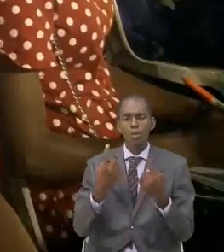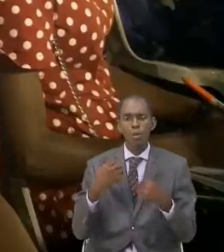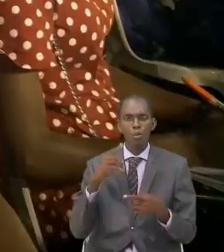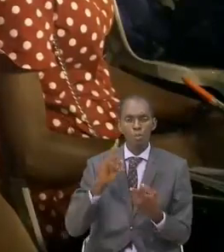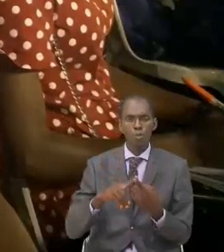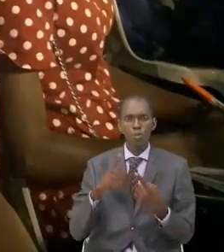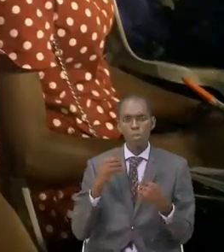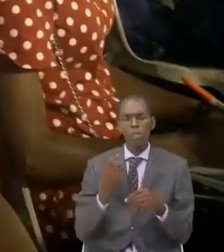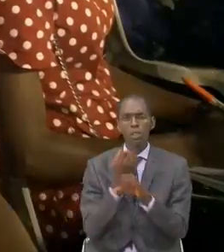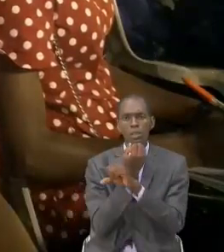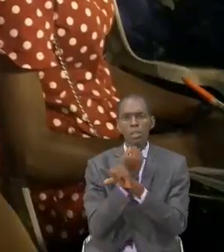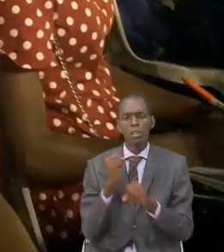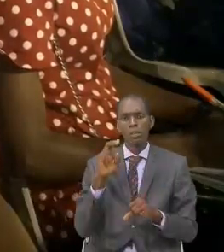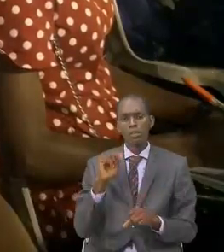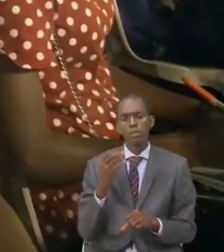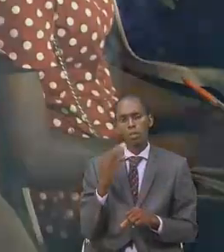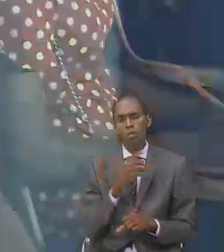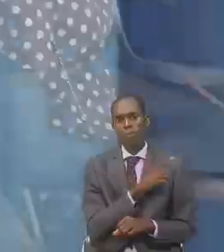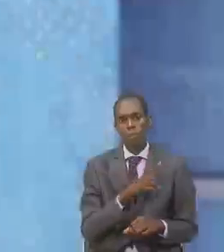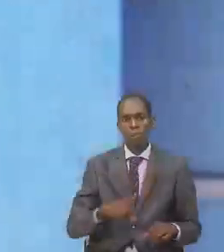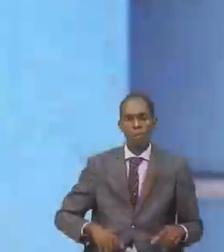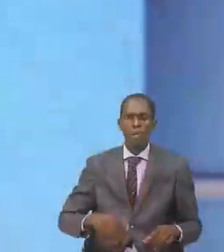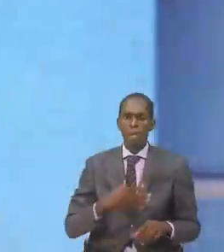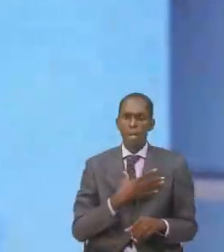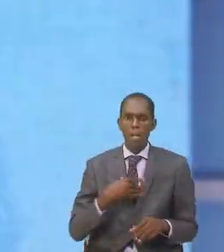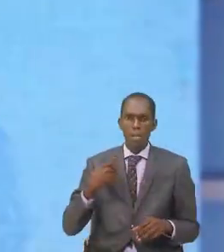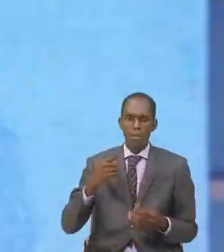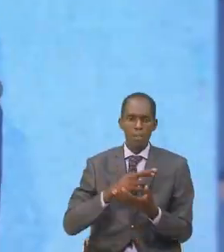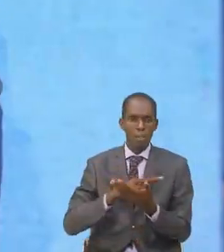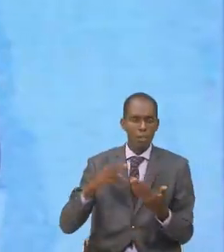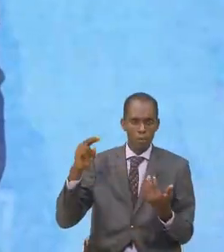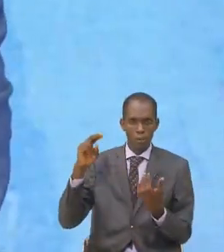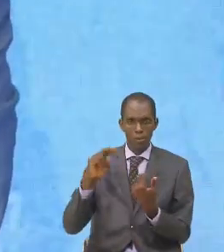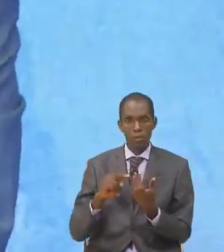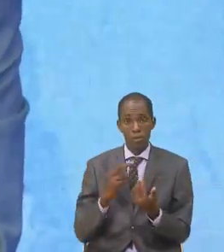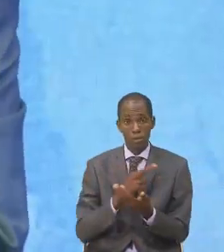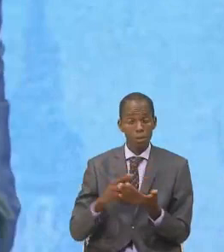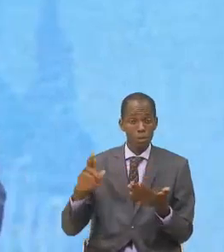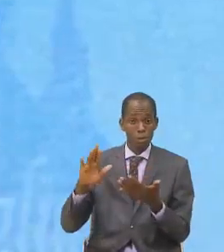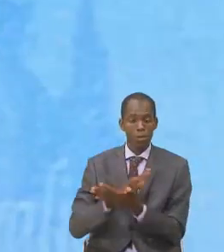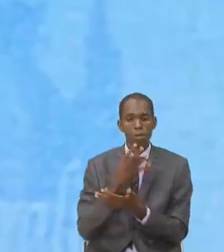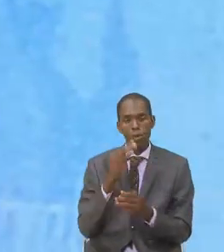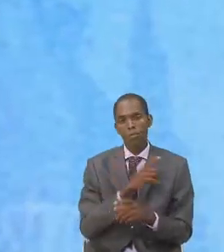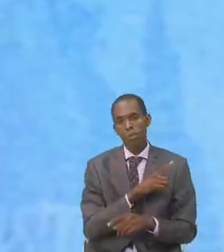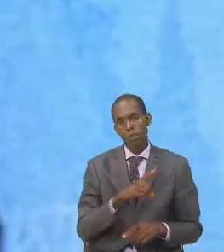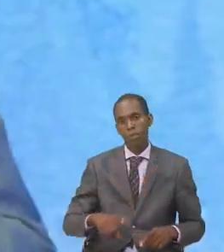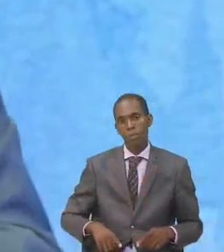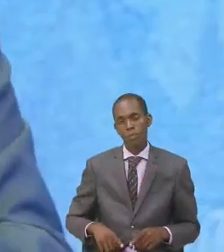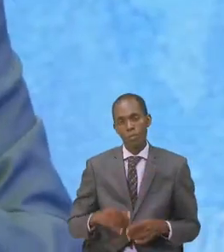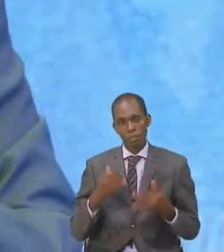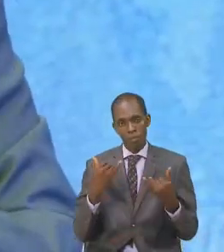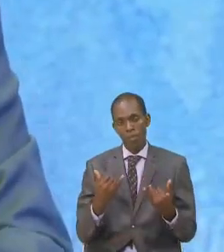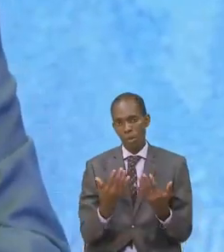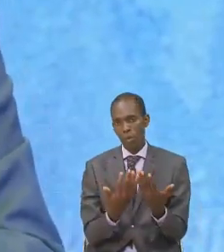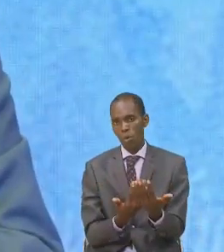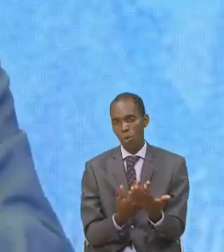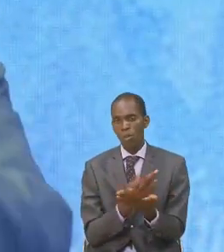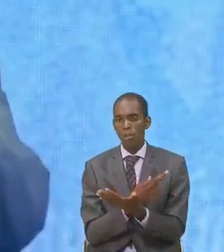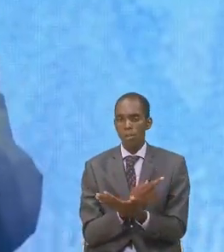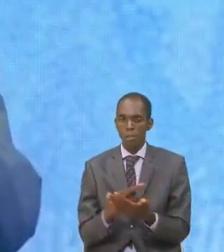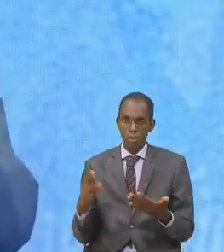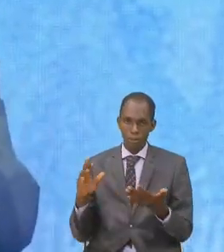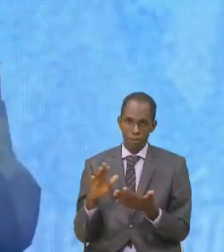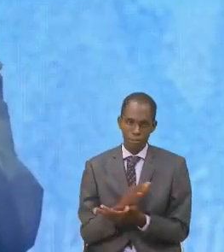where you had been, and then come to the salvation of the Lord and the righteousness of the